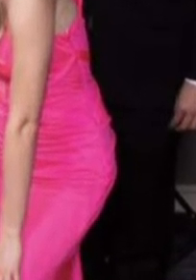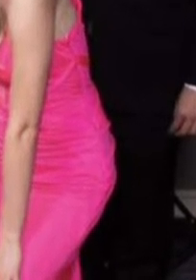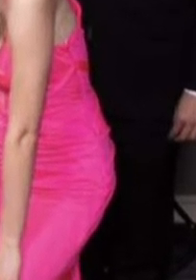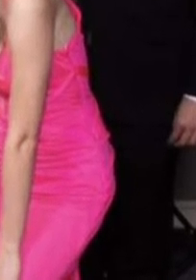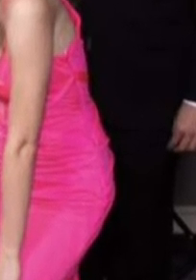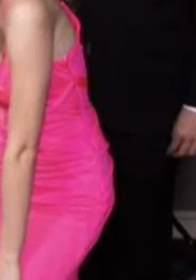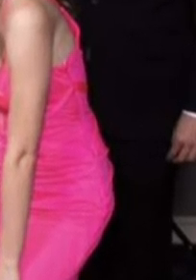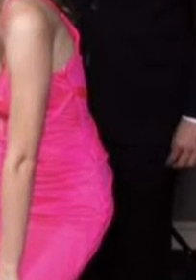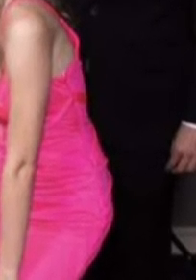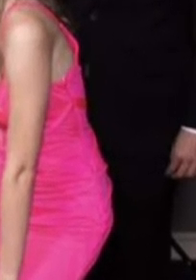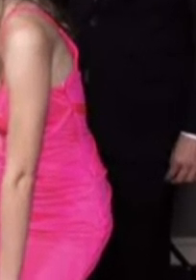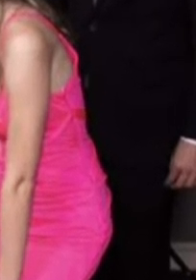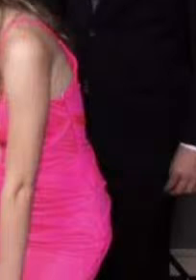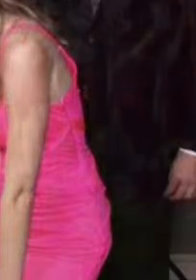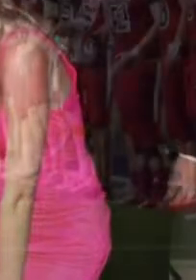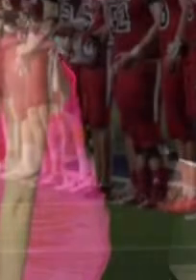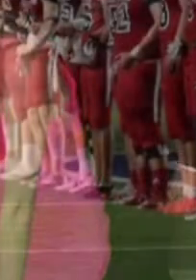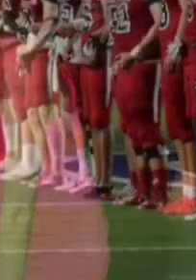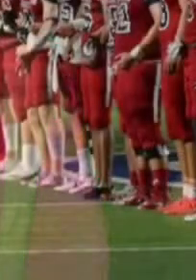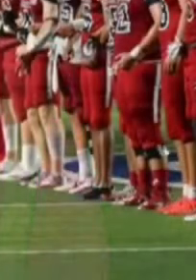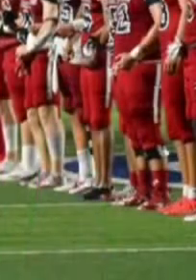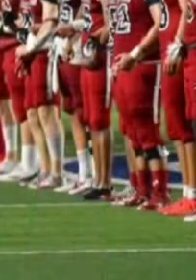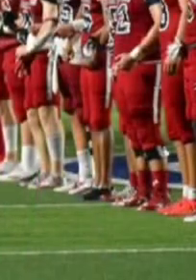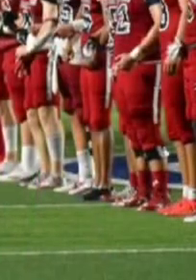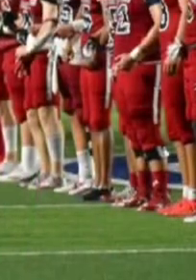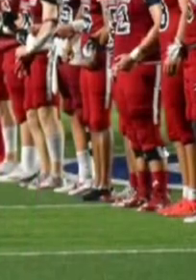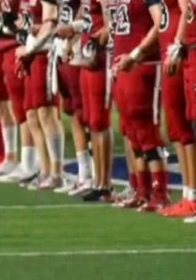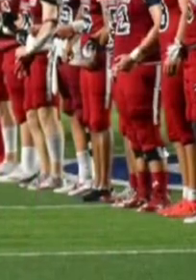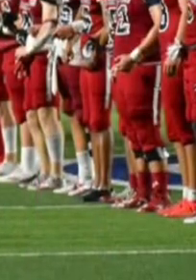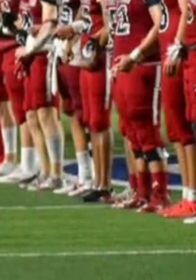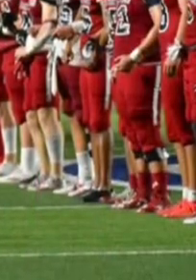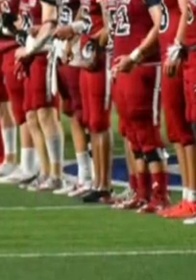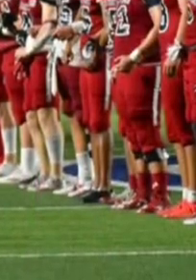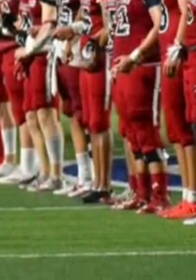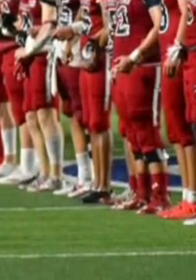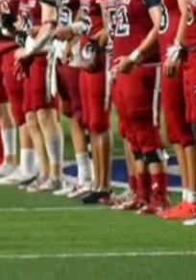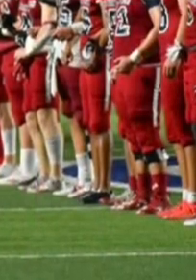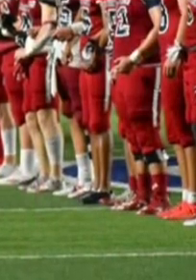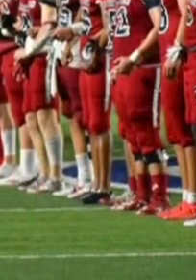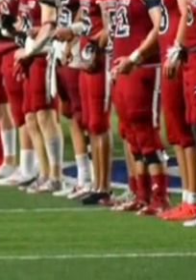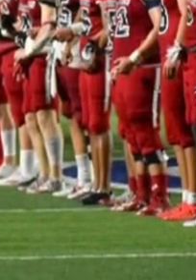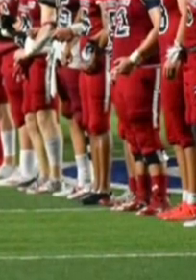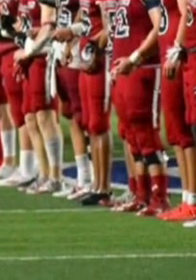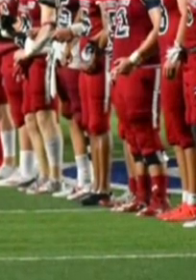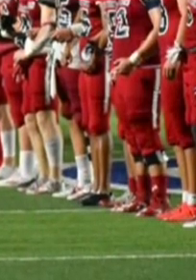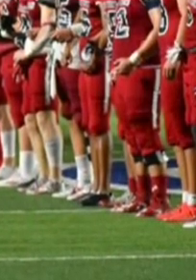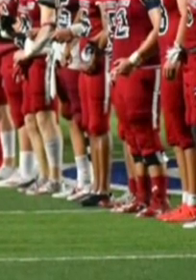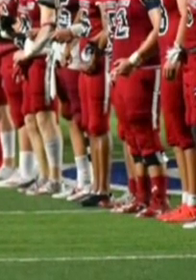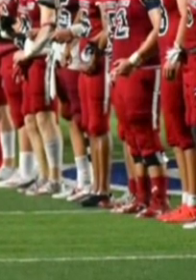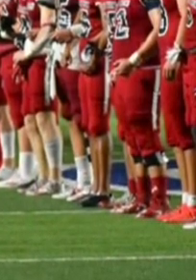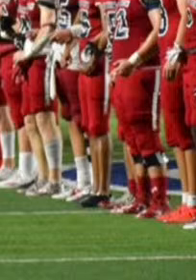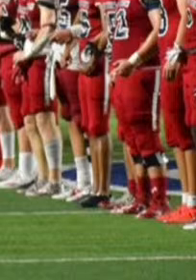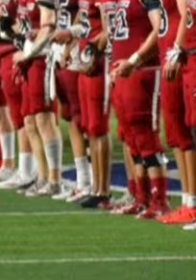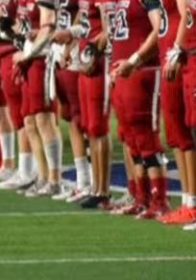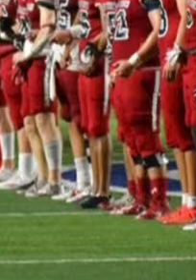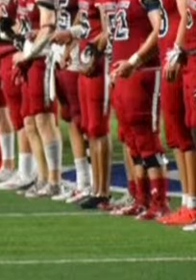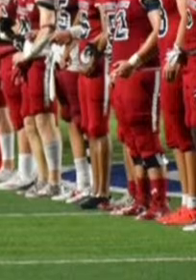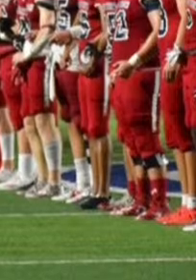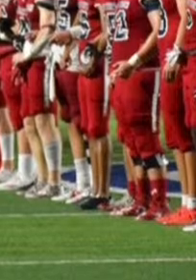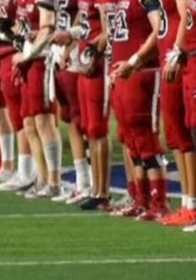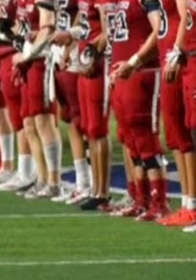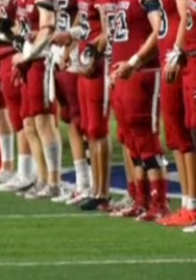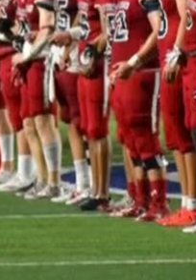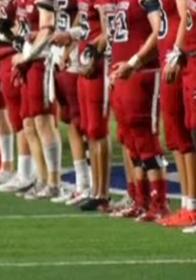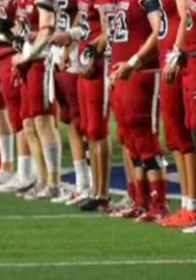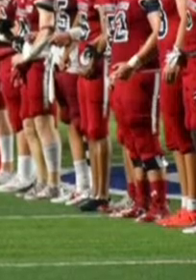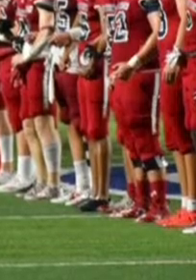won't forget, and all these reckless nights you won't regret. 'Cause someday soon